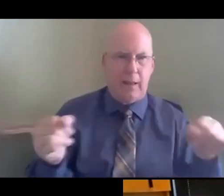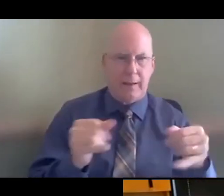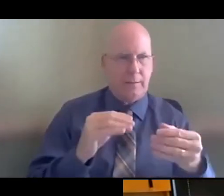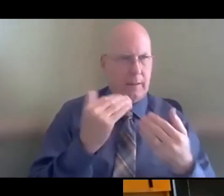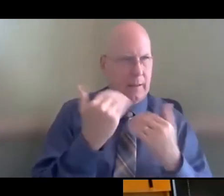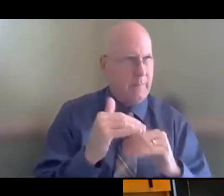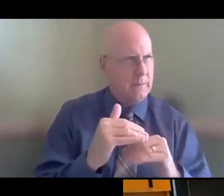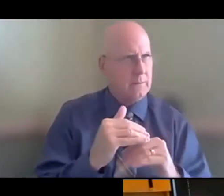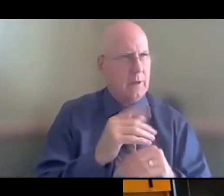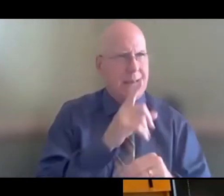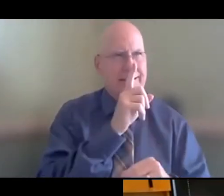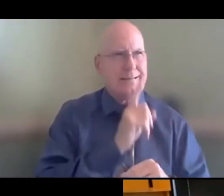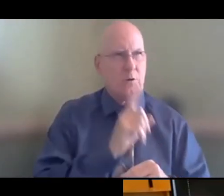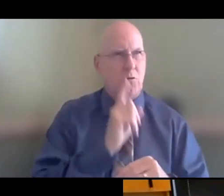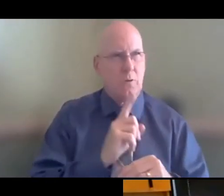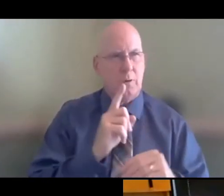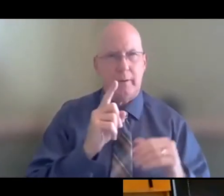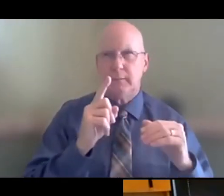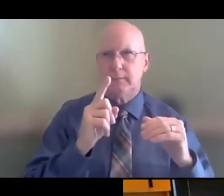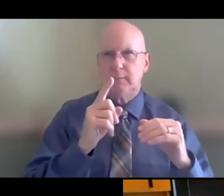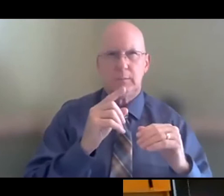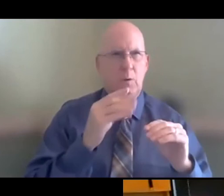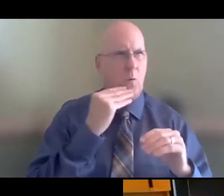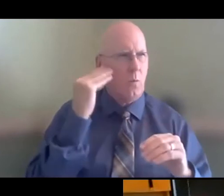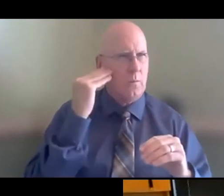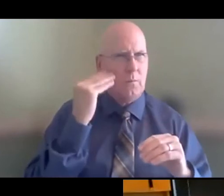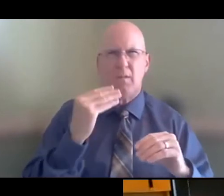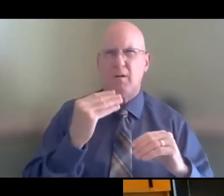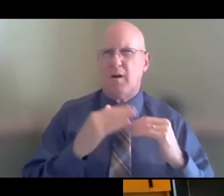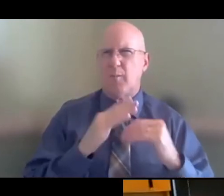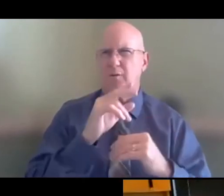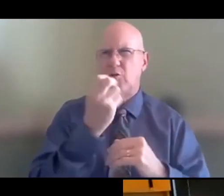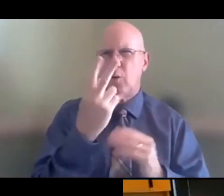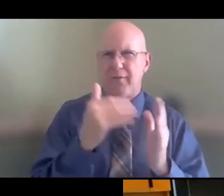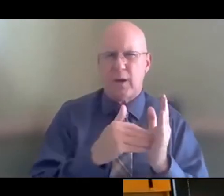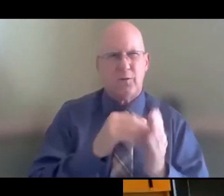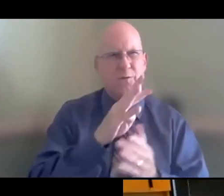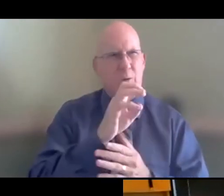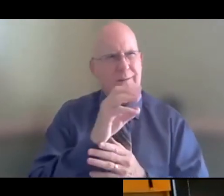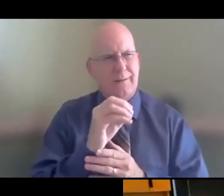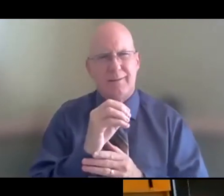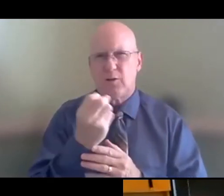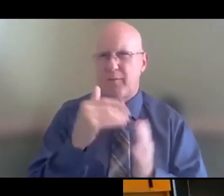believe is a little over 12,000 and some change, 12,460 or